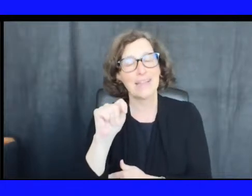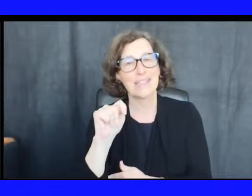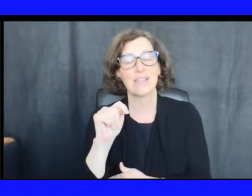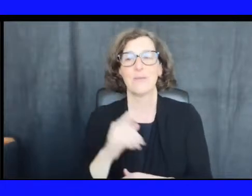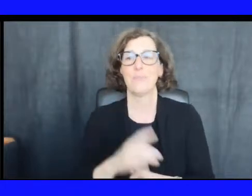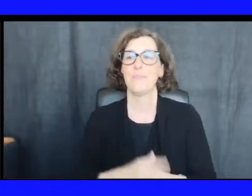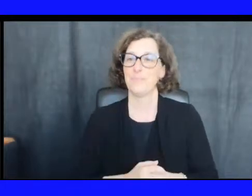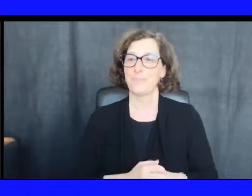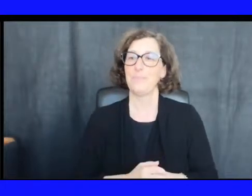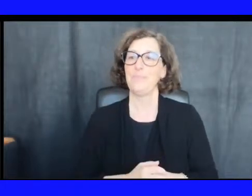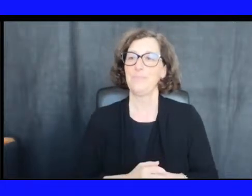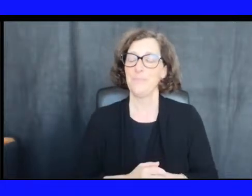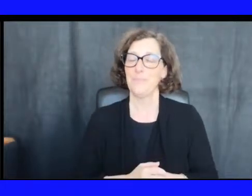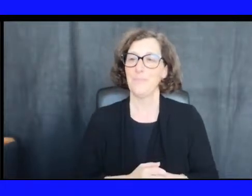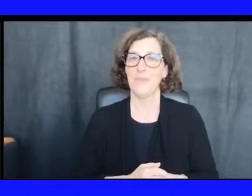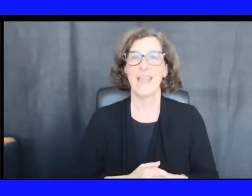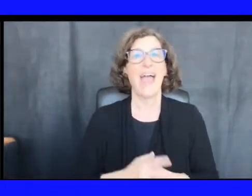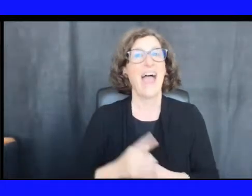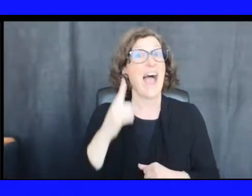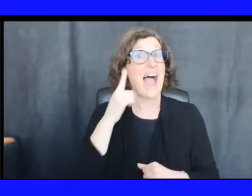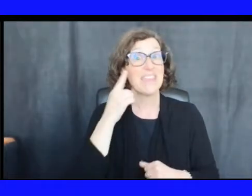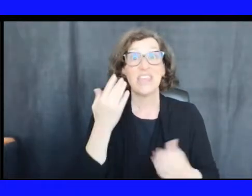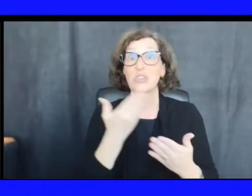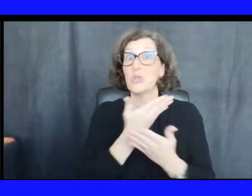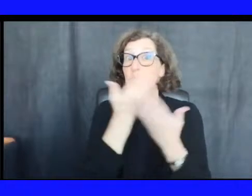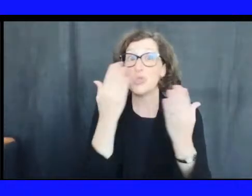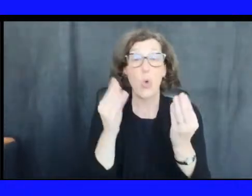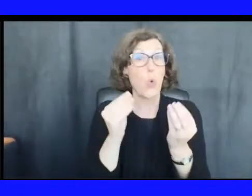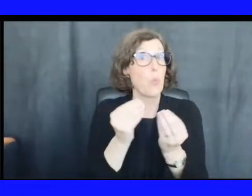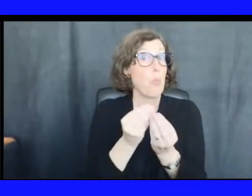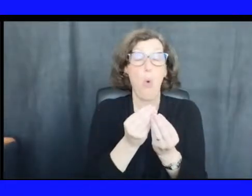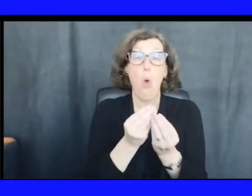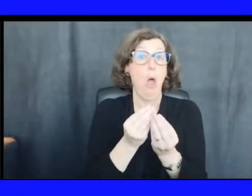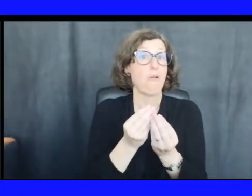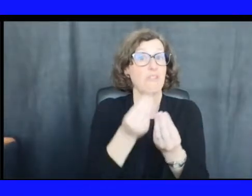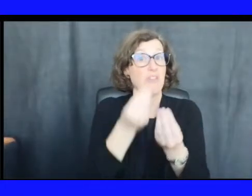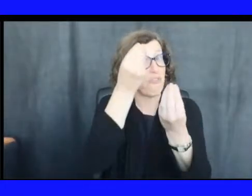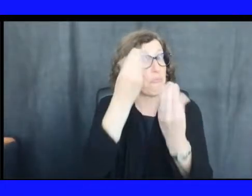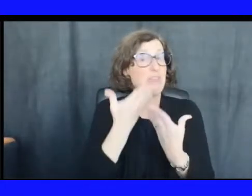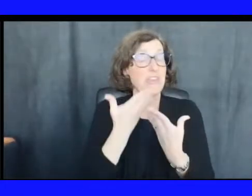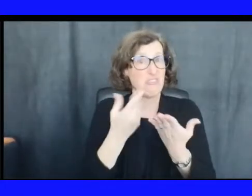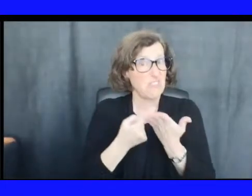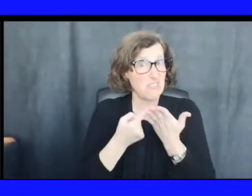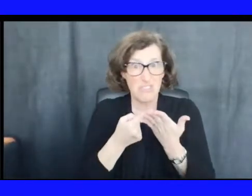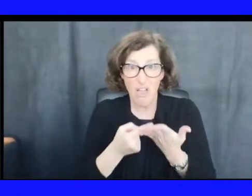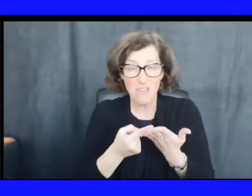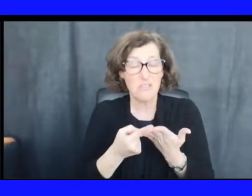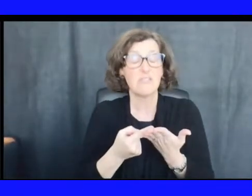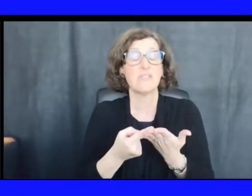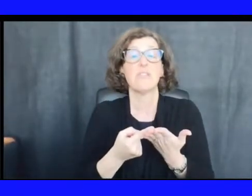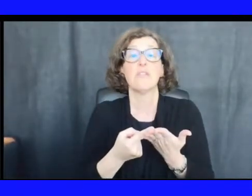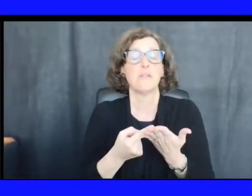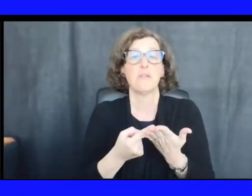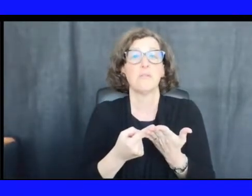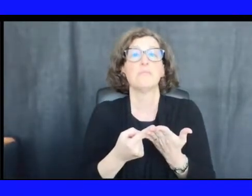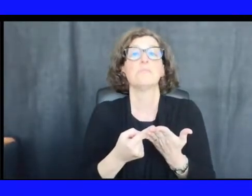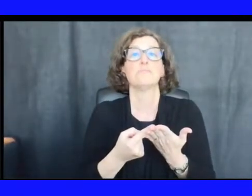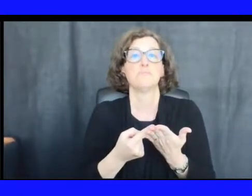I would like to adjourn this meeting. Again, give you 10 minutes. So today I have given you 40 minutes. So I will catch in on those.